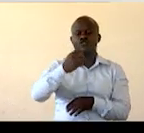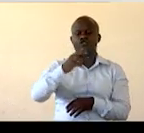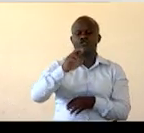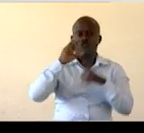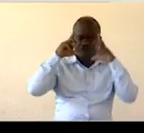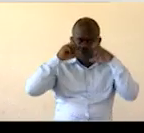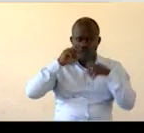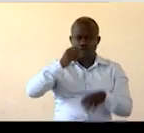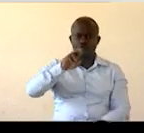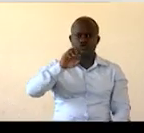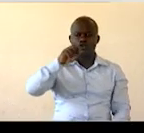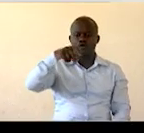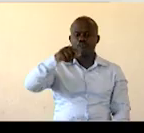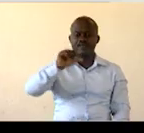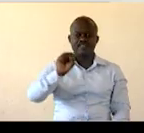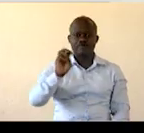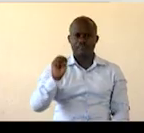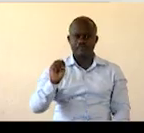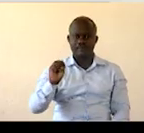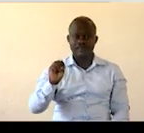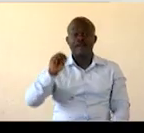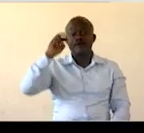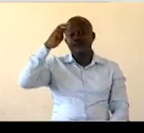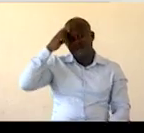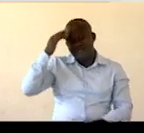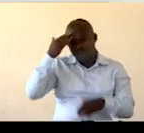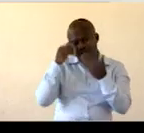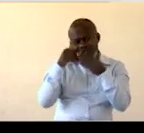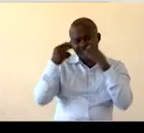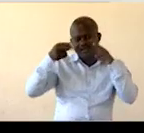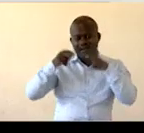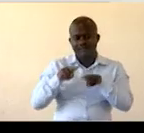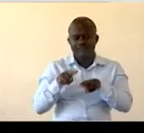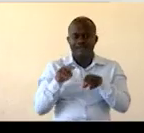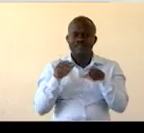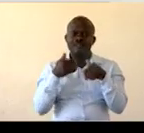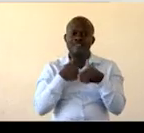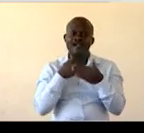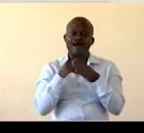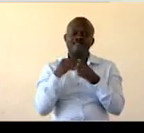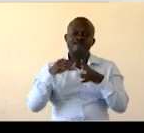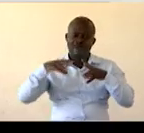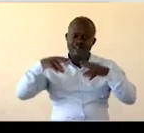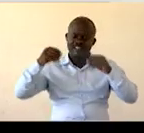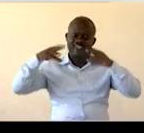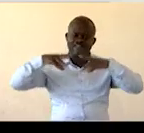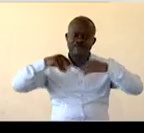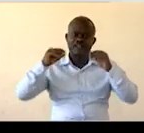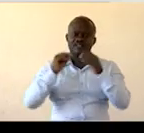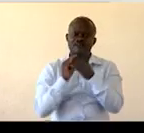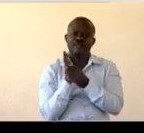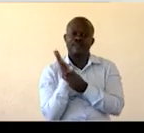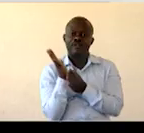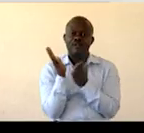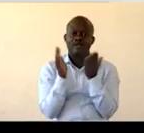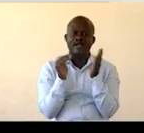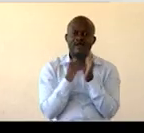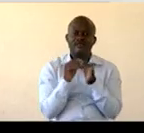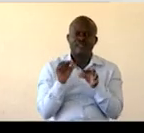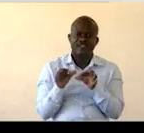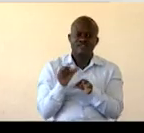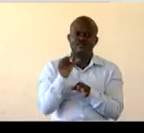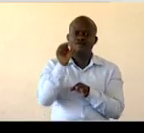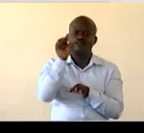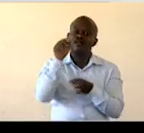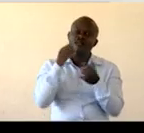Why does this happen? Remember, these plants have leaves and the stem. They are green